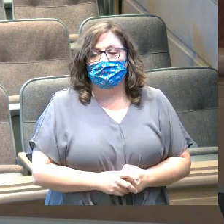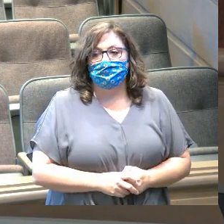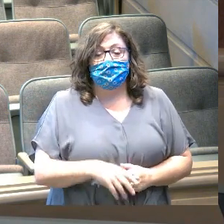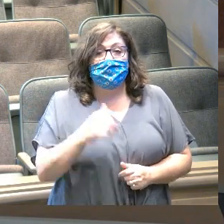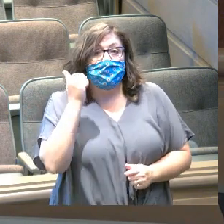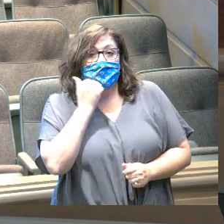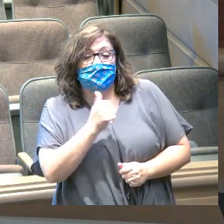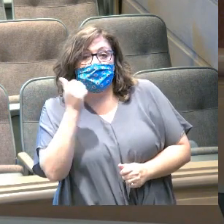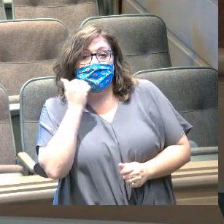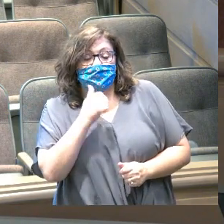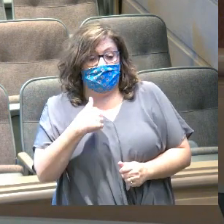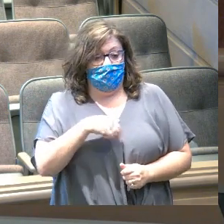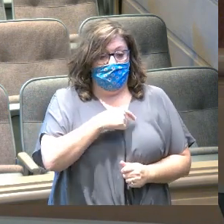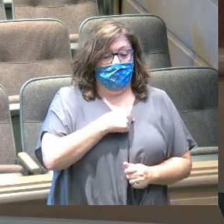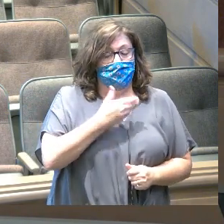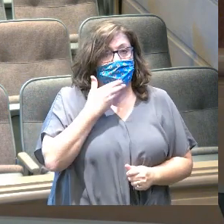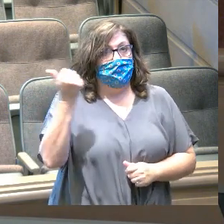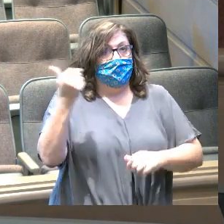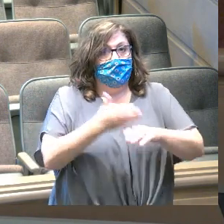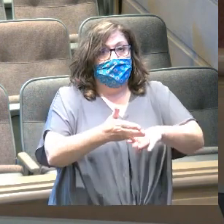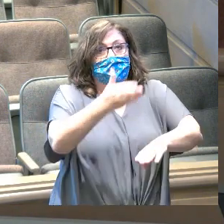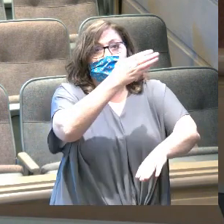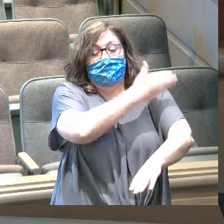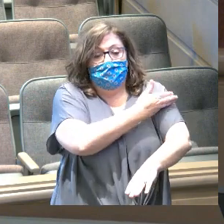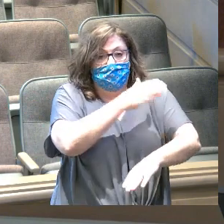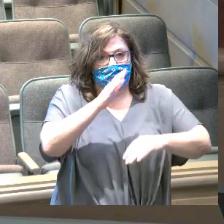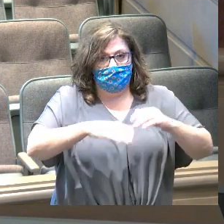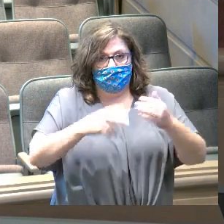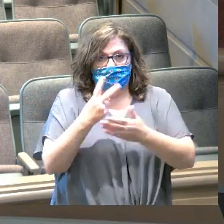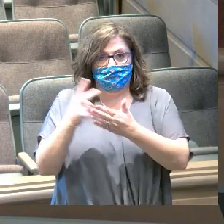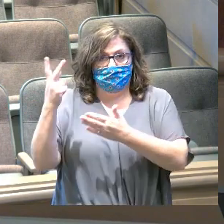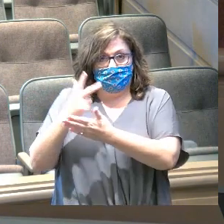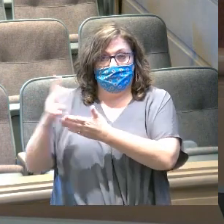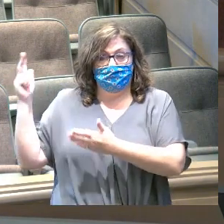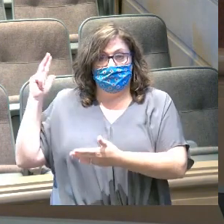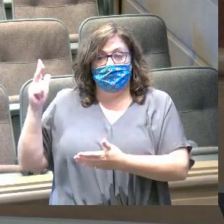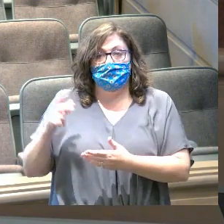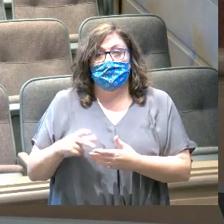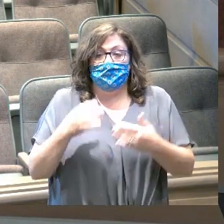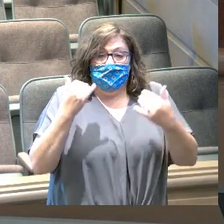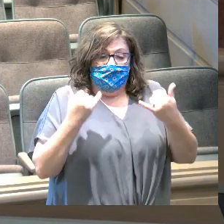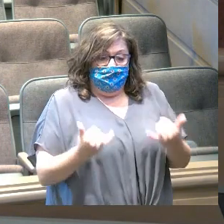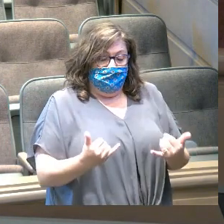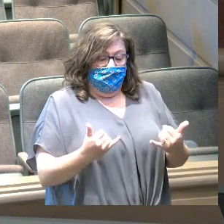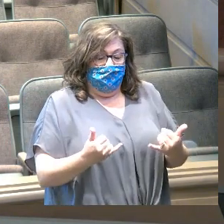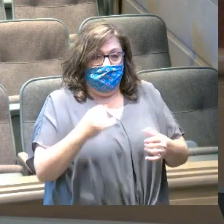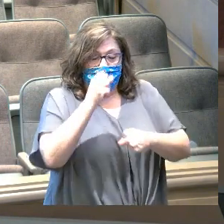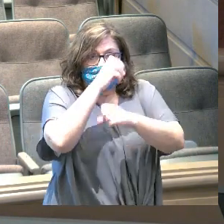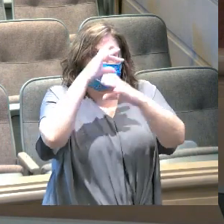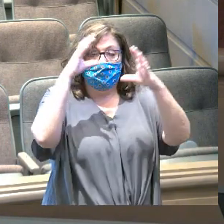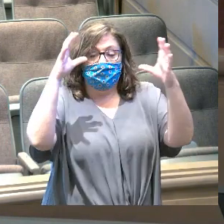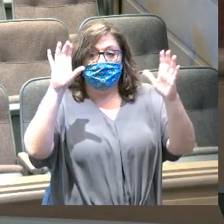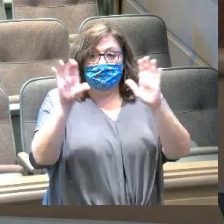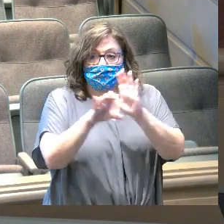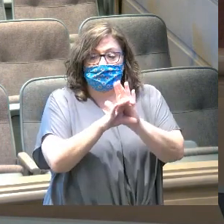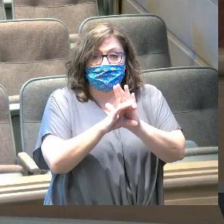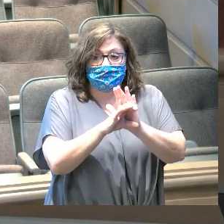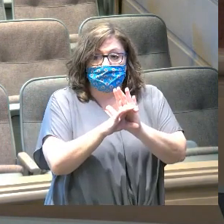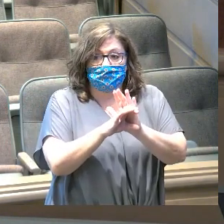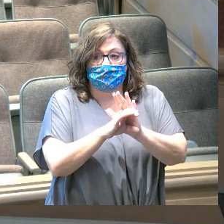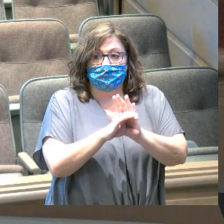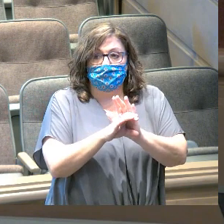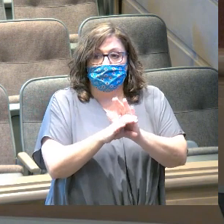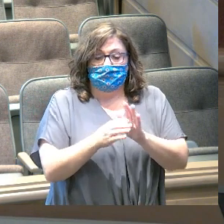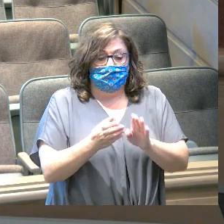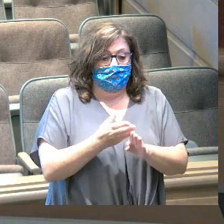are in a far better place than we were 2 or 3 weeks ago, and to put that into a picture, earlier